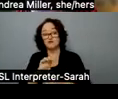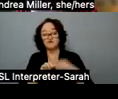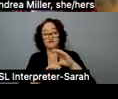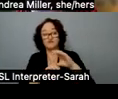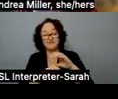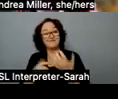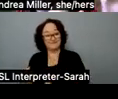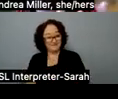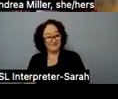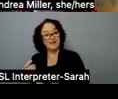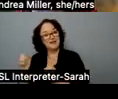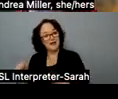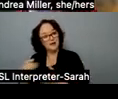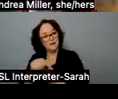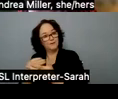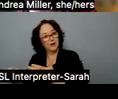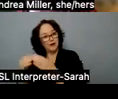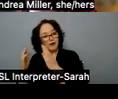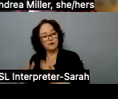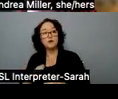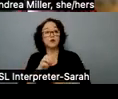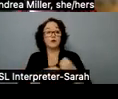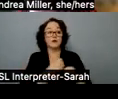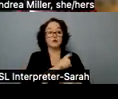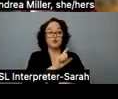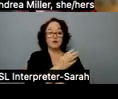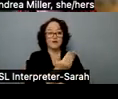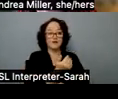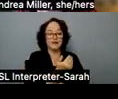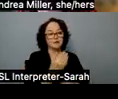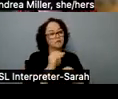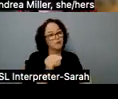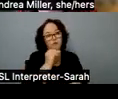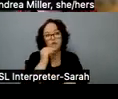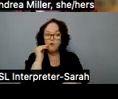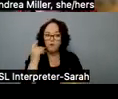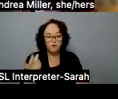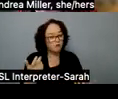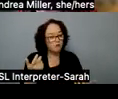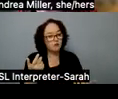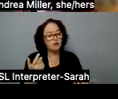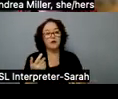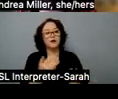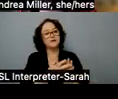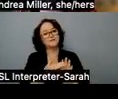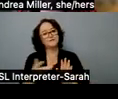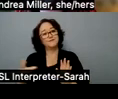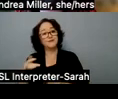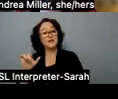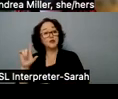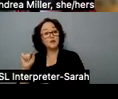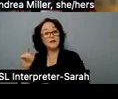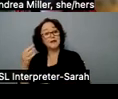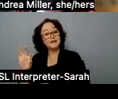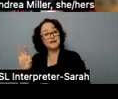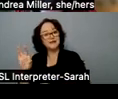about 2015 or so to being a homeowner in 2019, January of 2019.